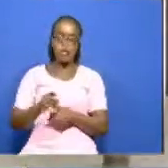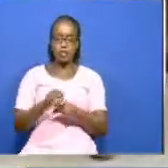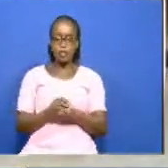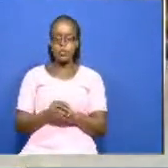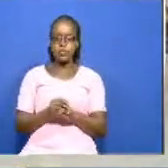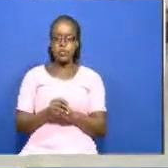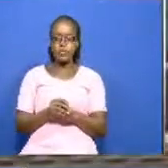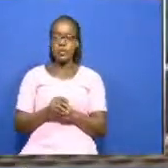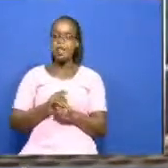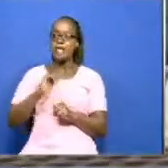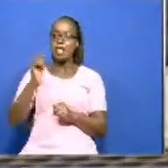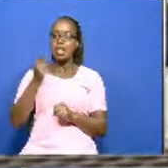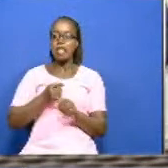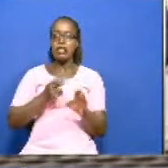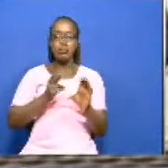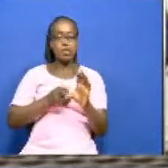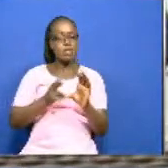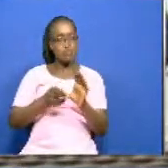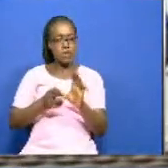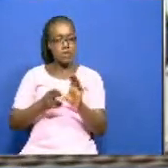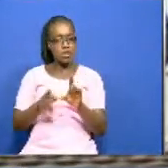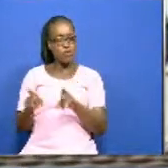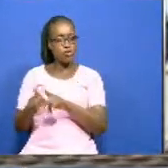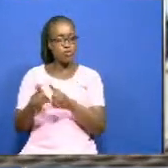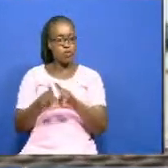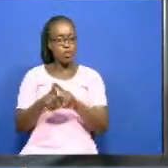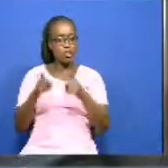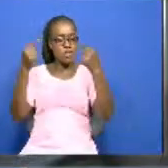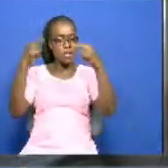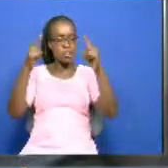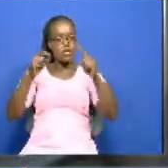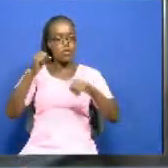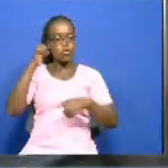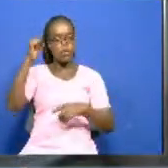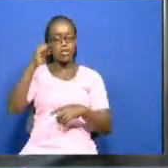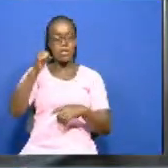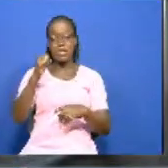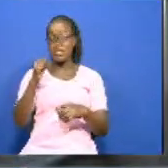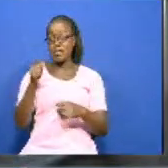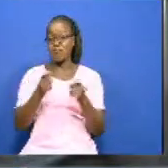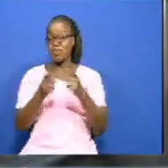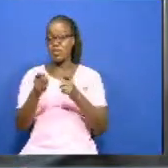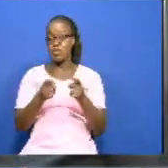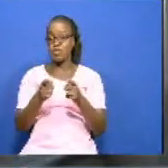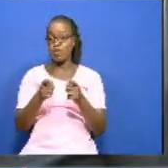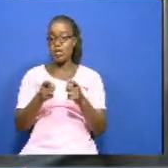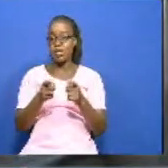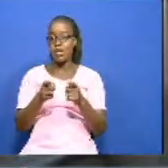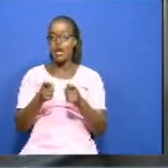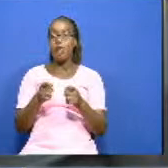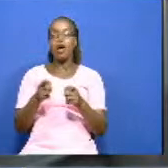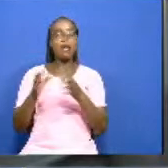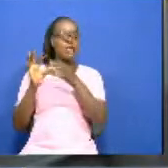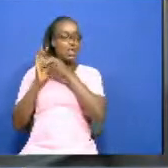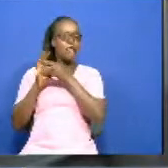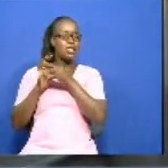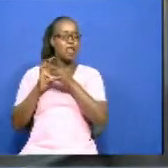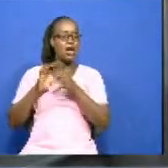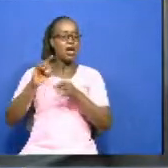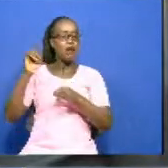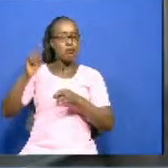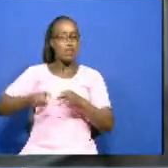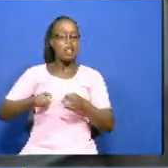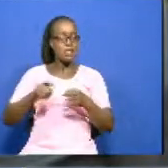Kenyans not to play participant in the ongoing succession politics. We must cultivate a culture of